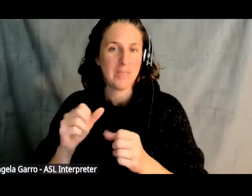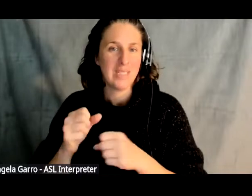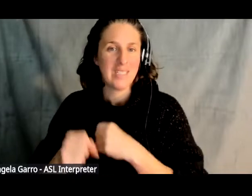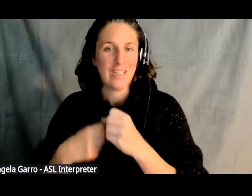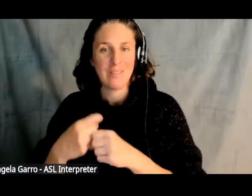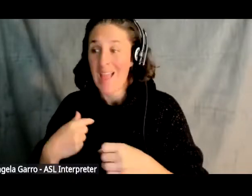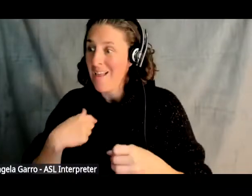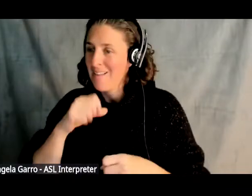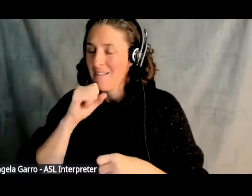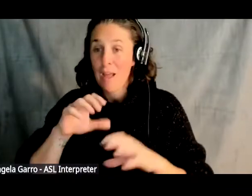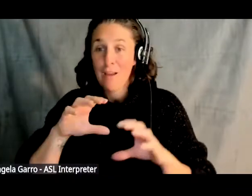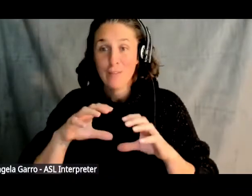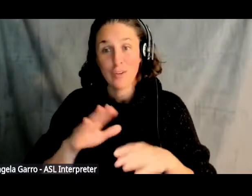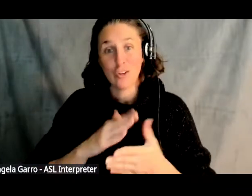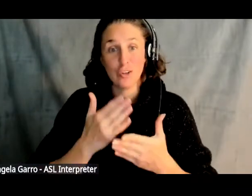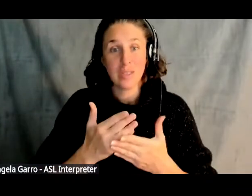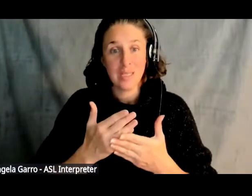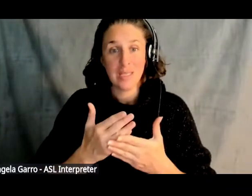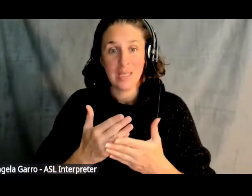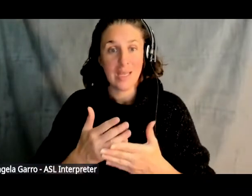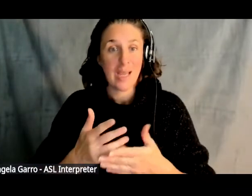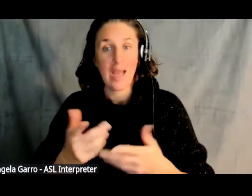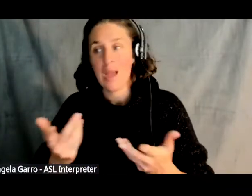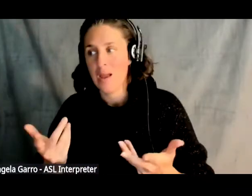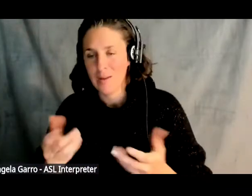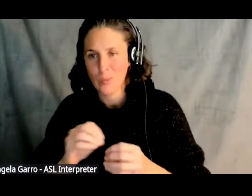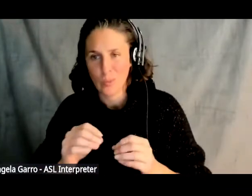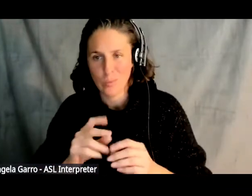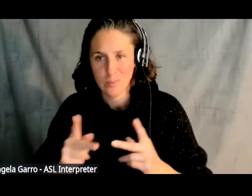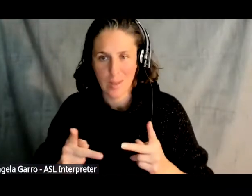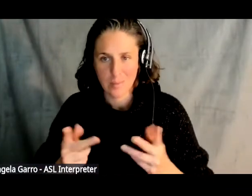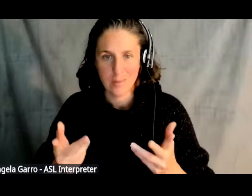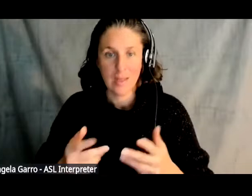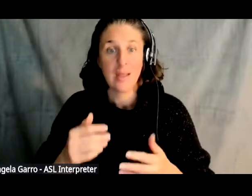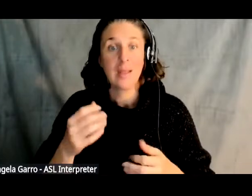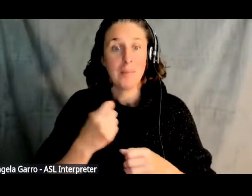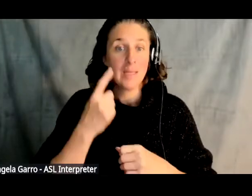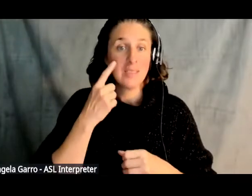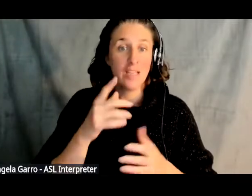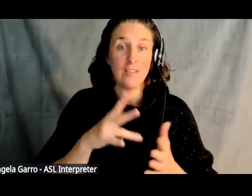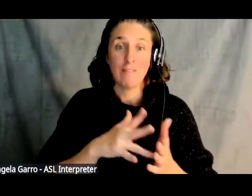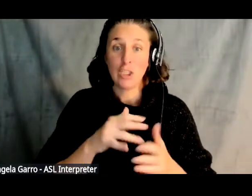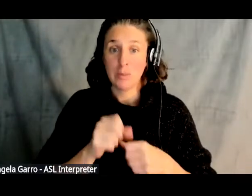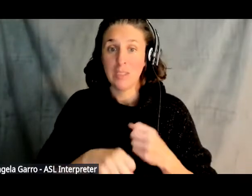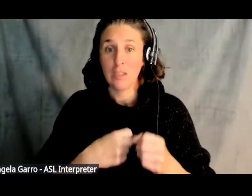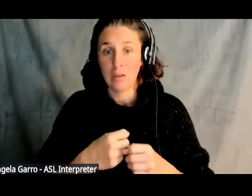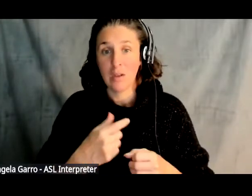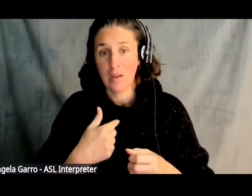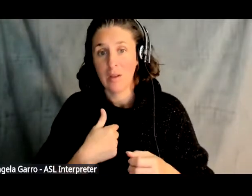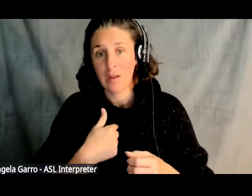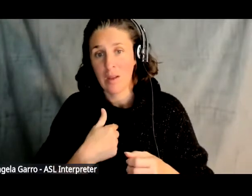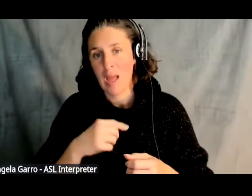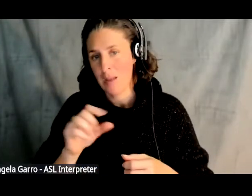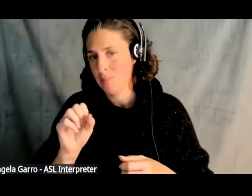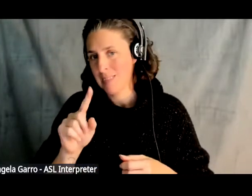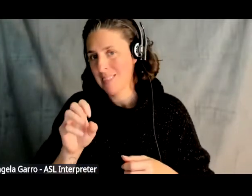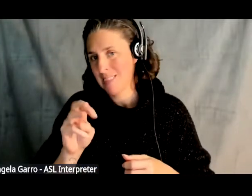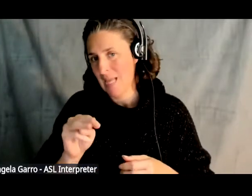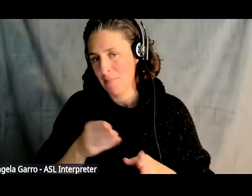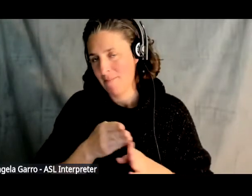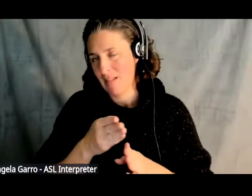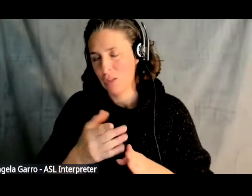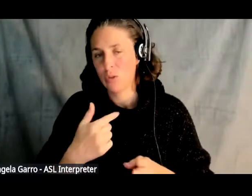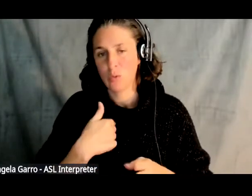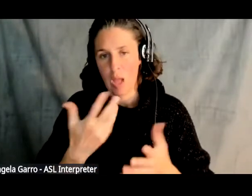want to take food and nutrition, not a spot. That makes sense because freshman year, I'd say I'm a STEM fielder. So I want to